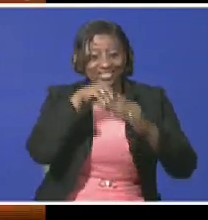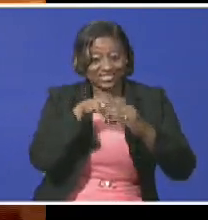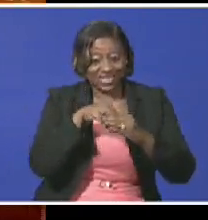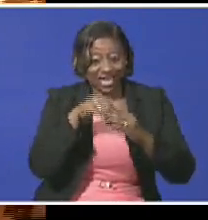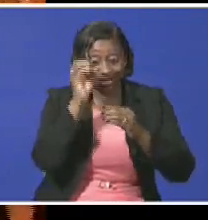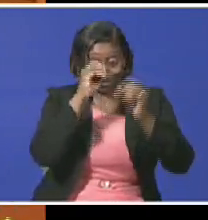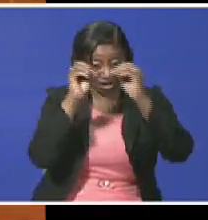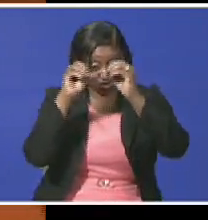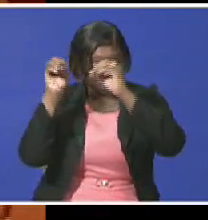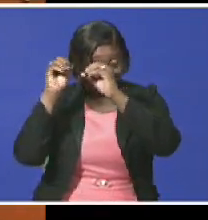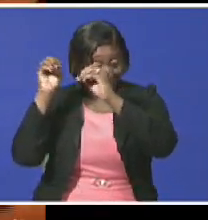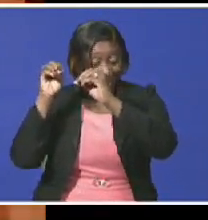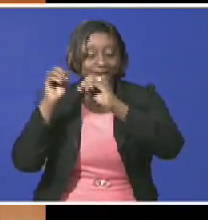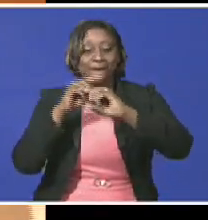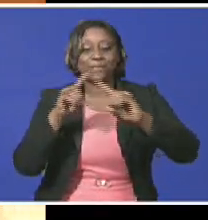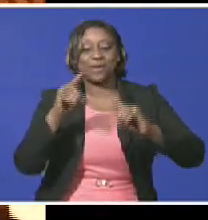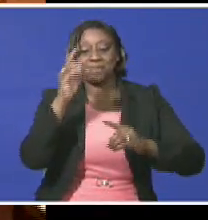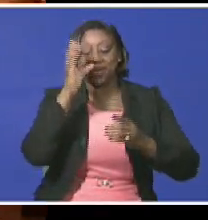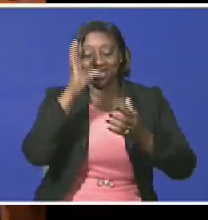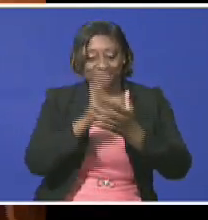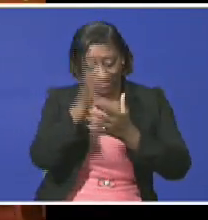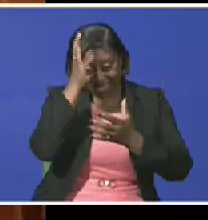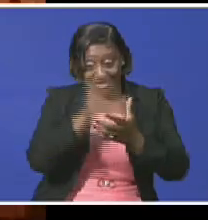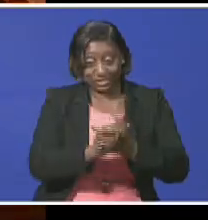And sometimes I'll. Both of us do the inside. Yeah.